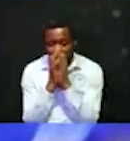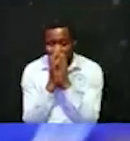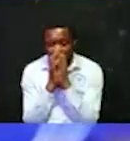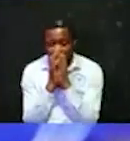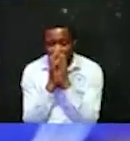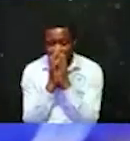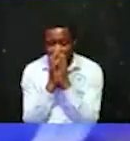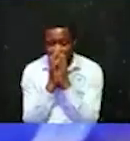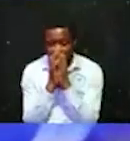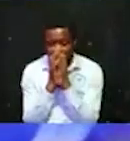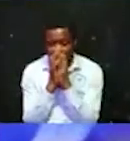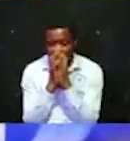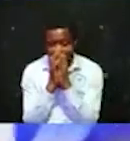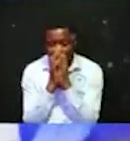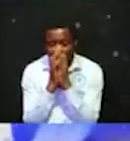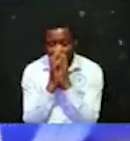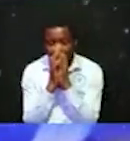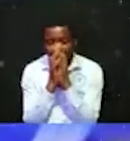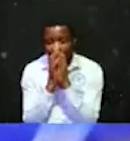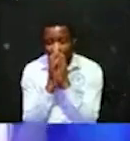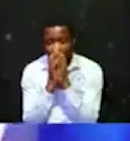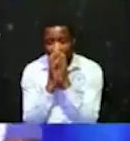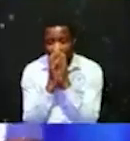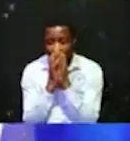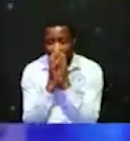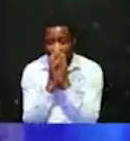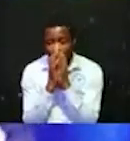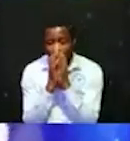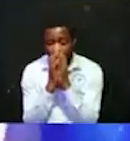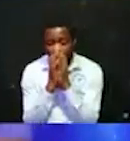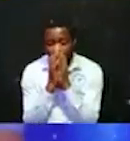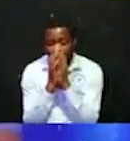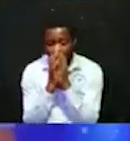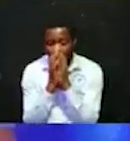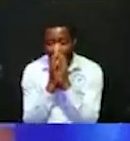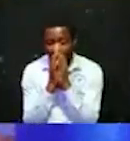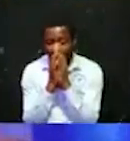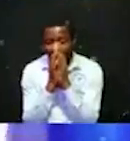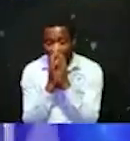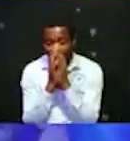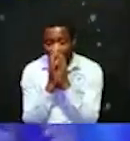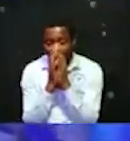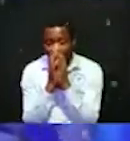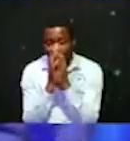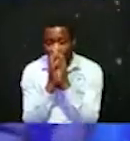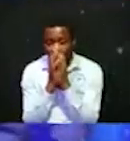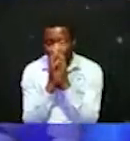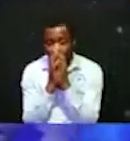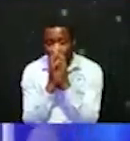Rokoto Nalamada Bushata Rebeki Dazuka Perianda Ronda Daba